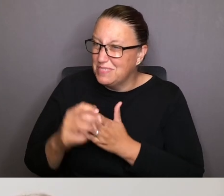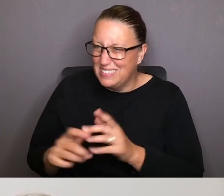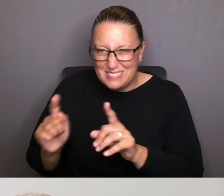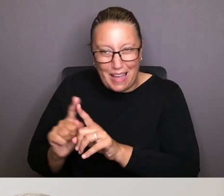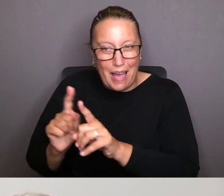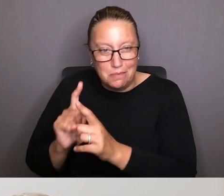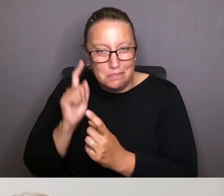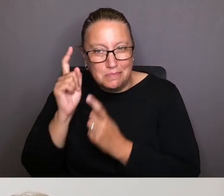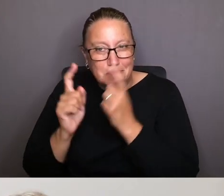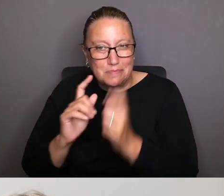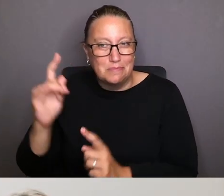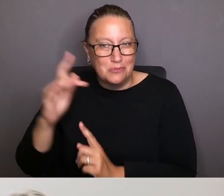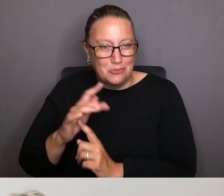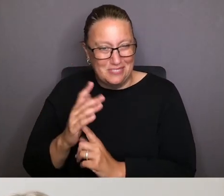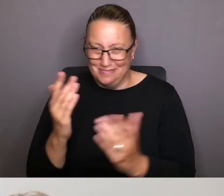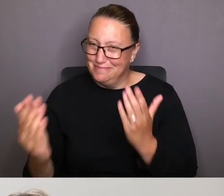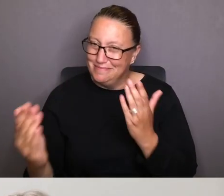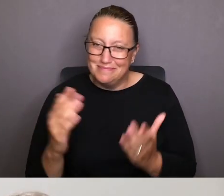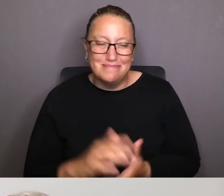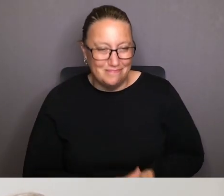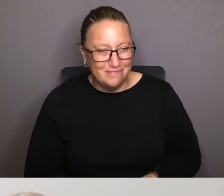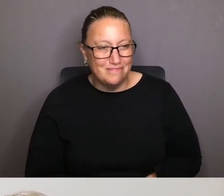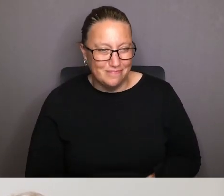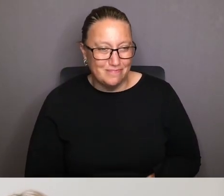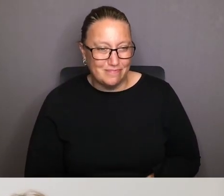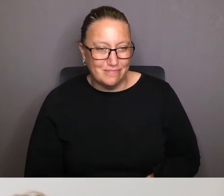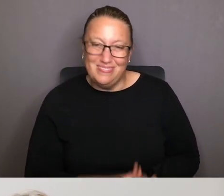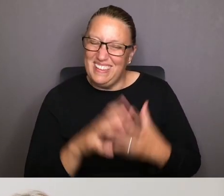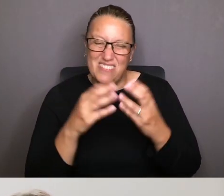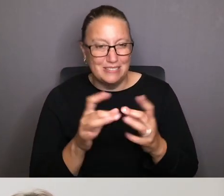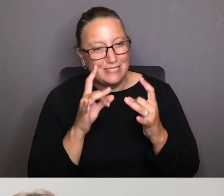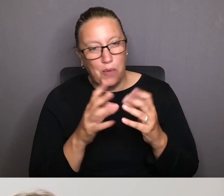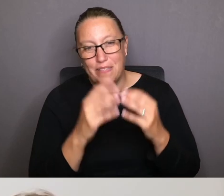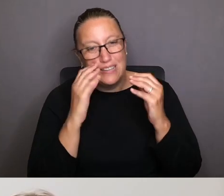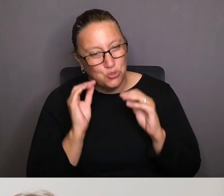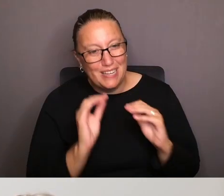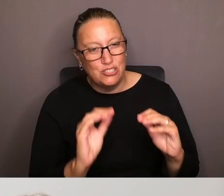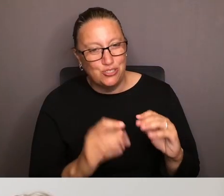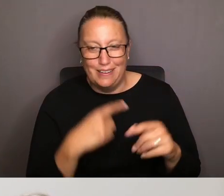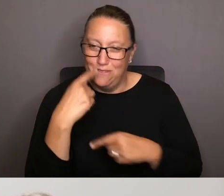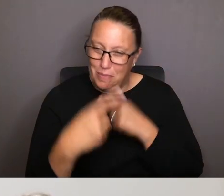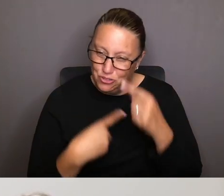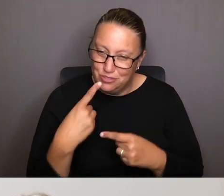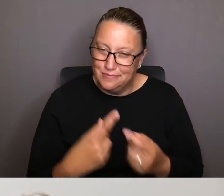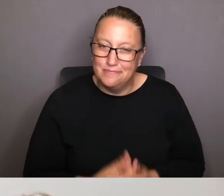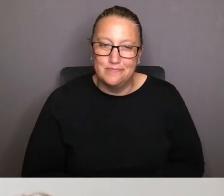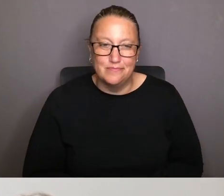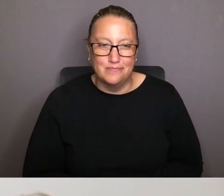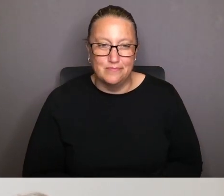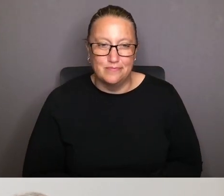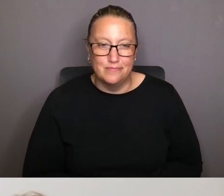isn't that different to what people in other groups in the community find important. And it really starts